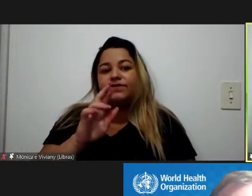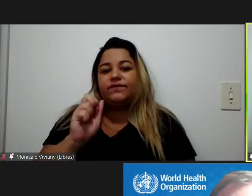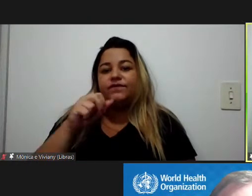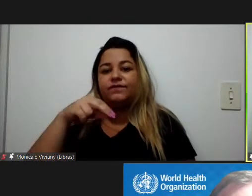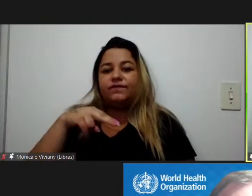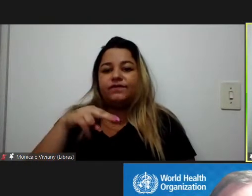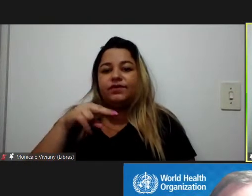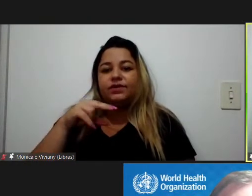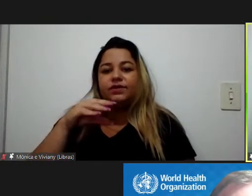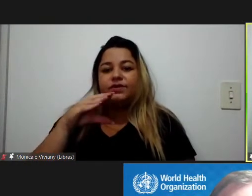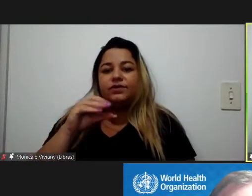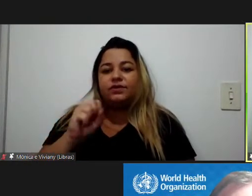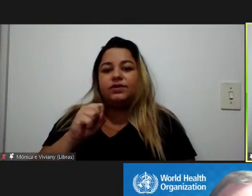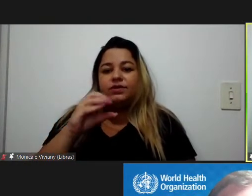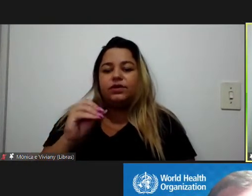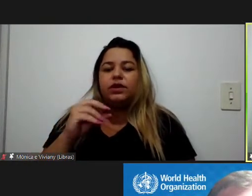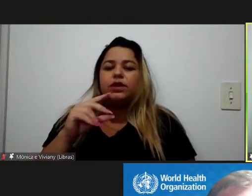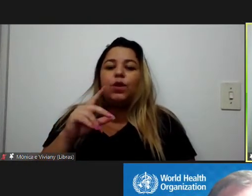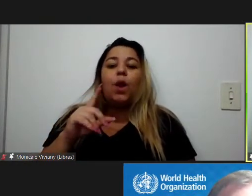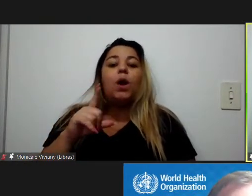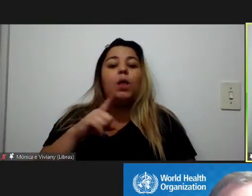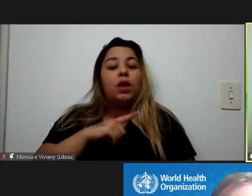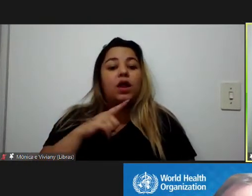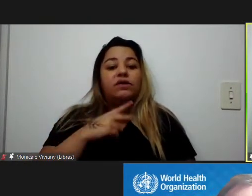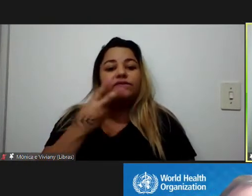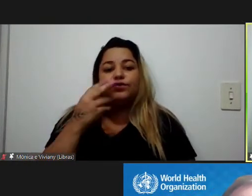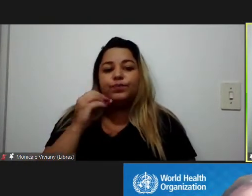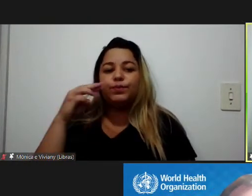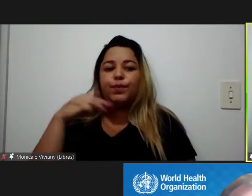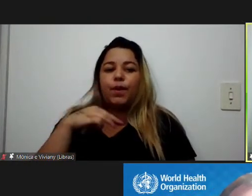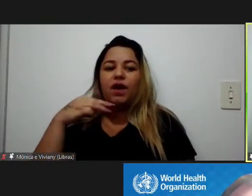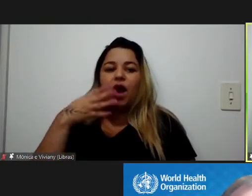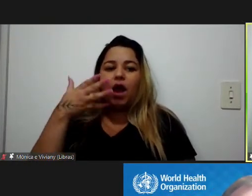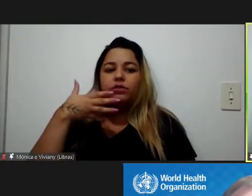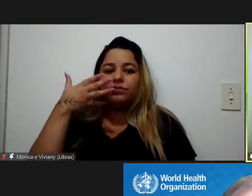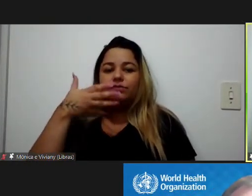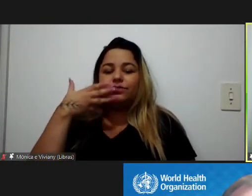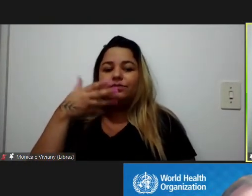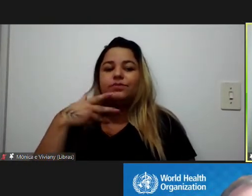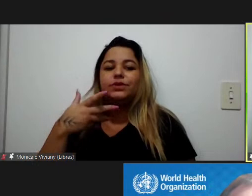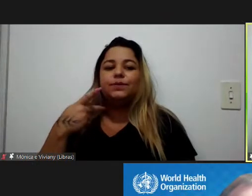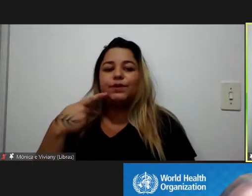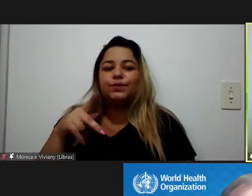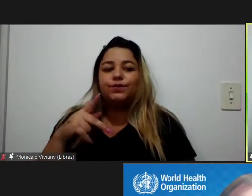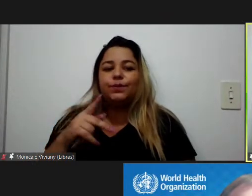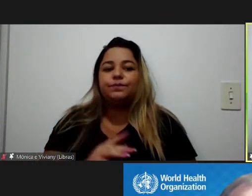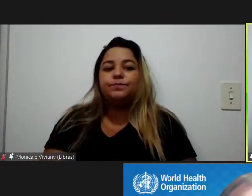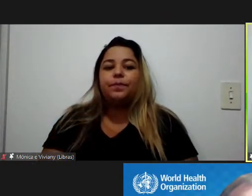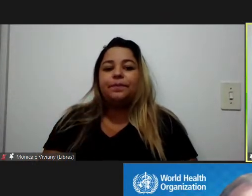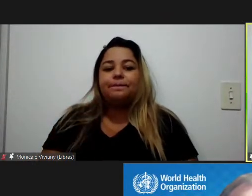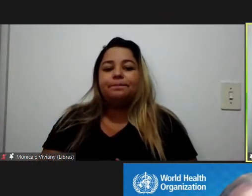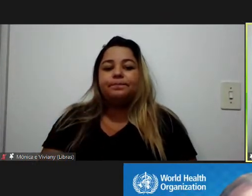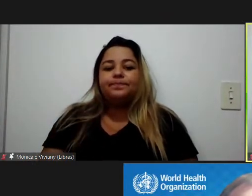Mr. Francesco, welcome to our seminary. We have 20 minutes. The stage is yours.